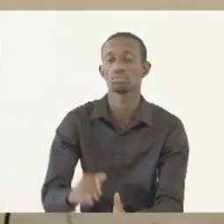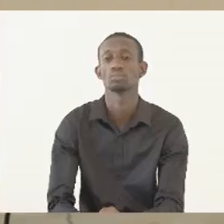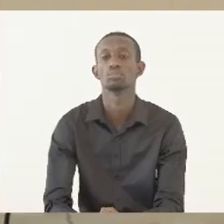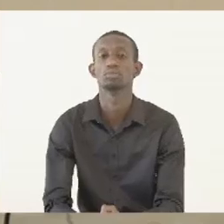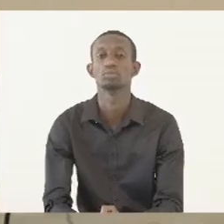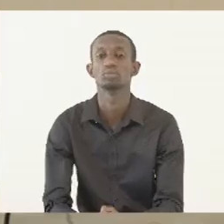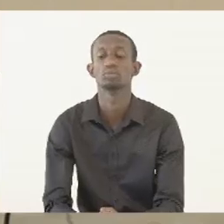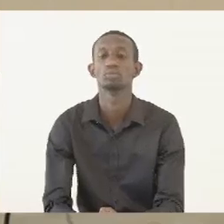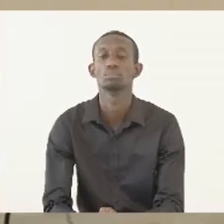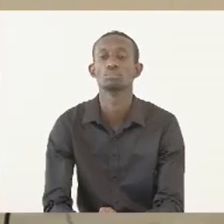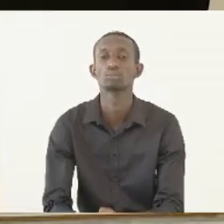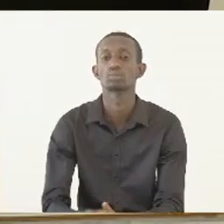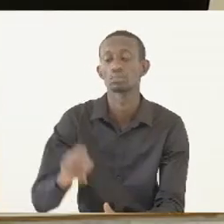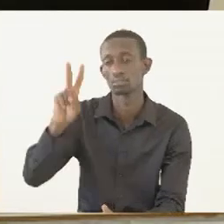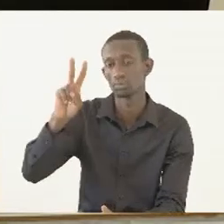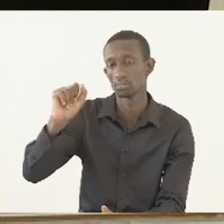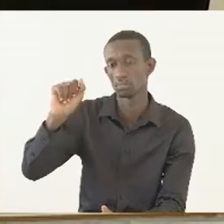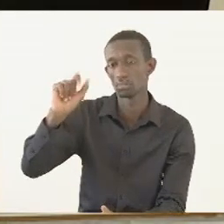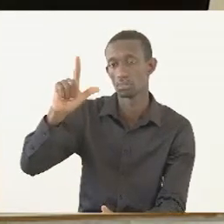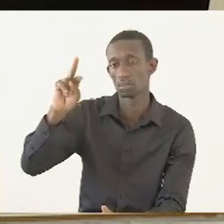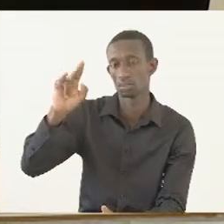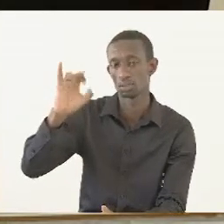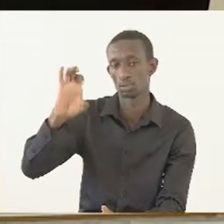Valence electrons means the number of